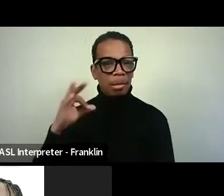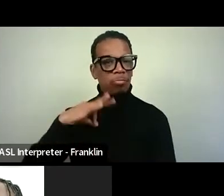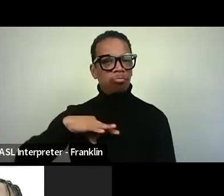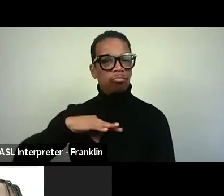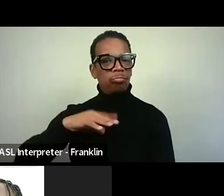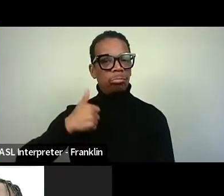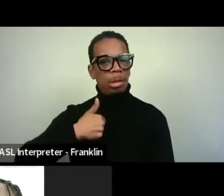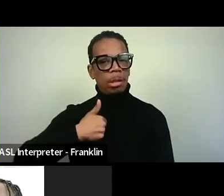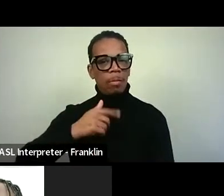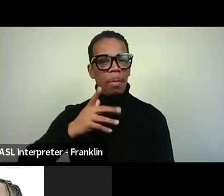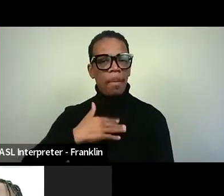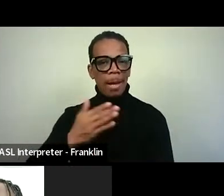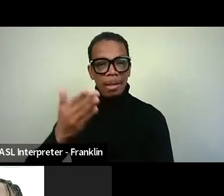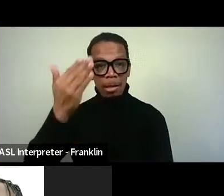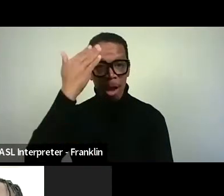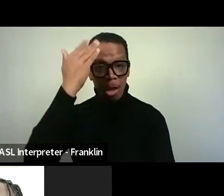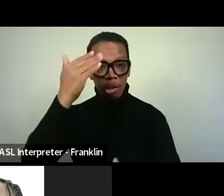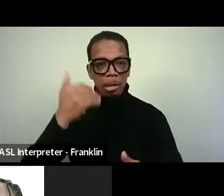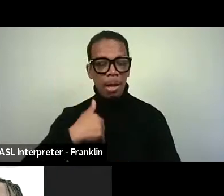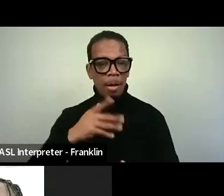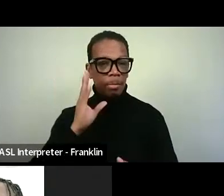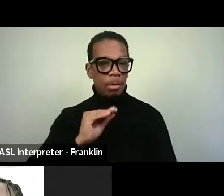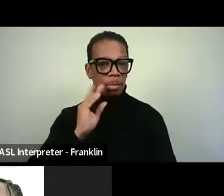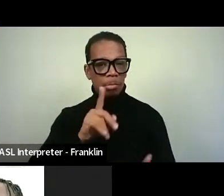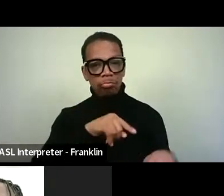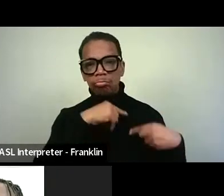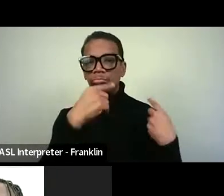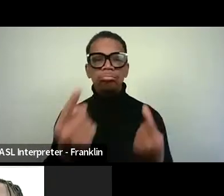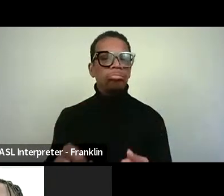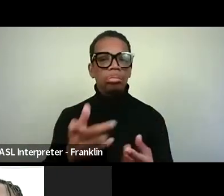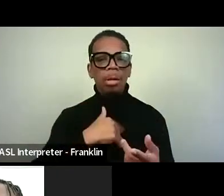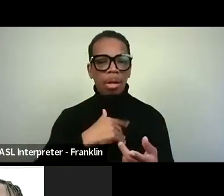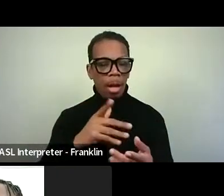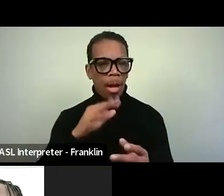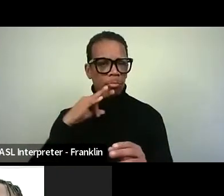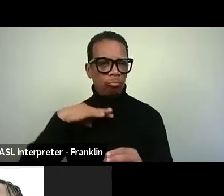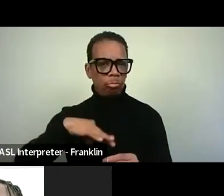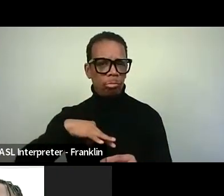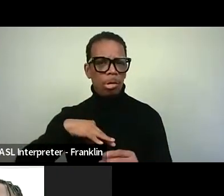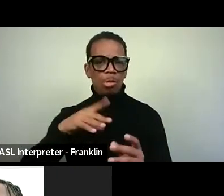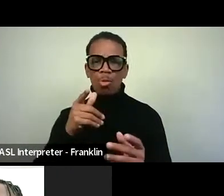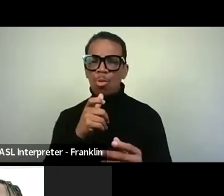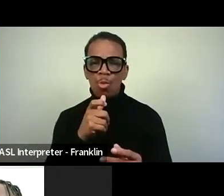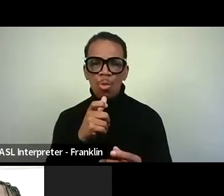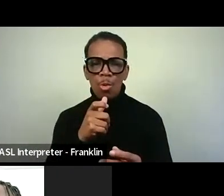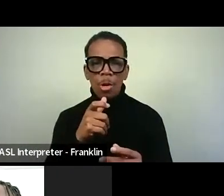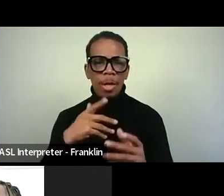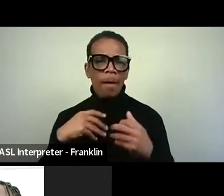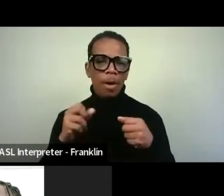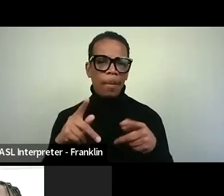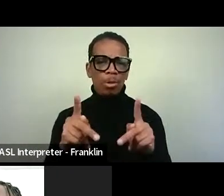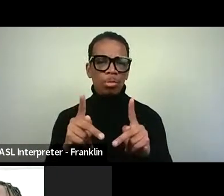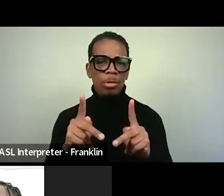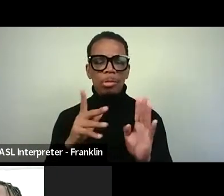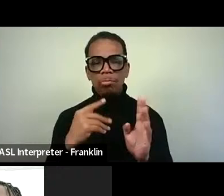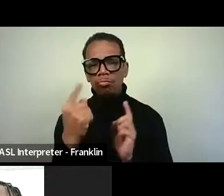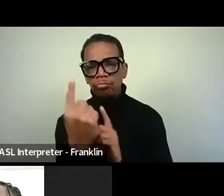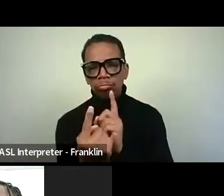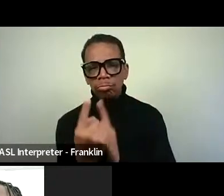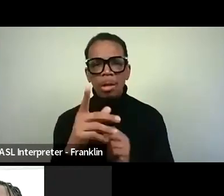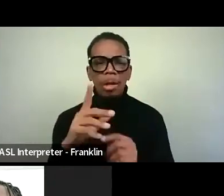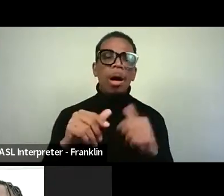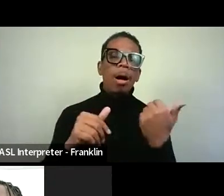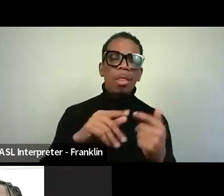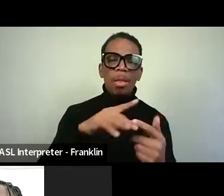today and the amount of knowledge that I have and just the skill set that I have to just having that opportunity to relate with other students, other